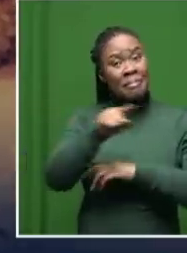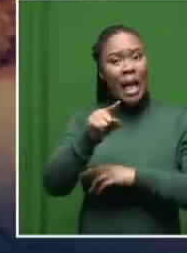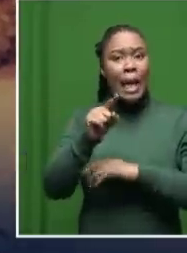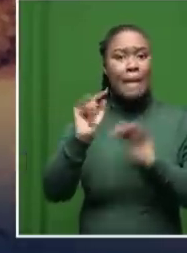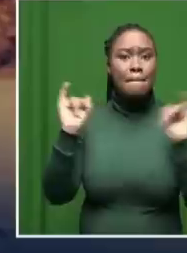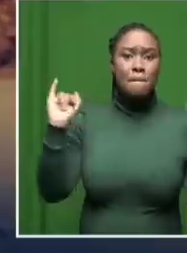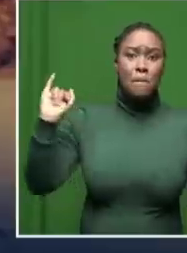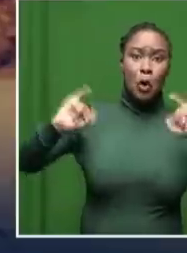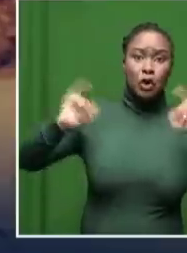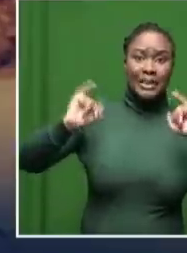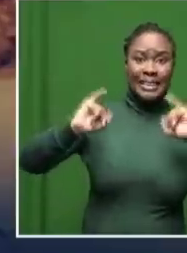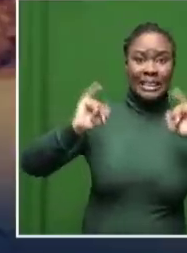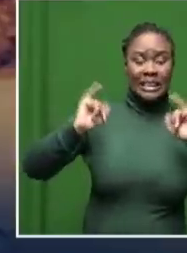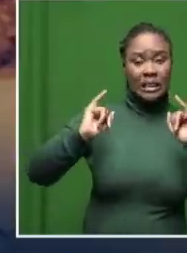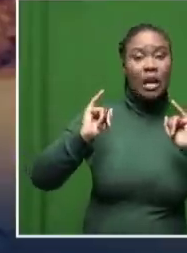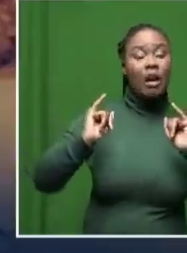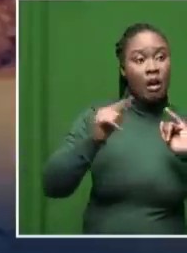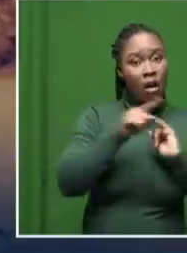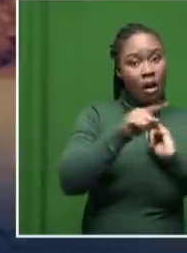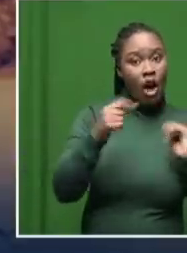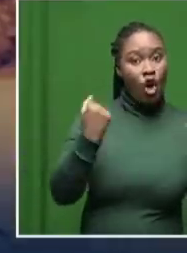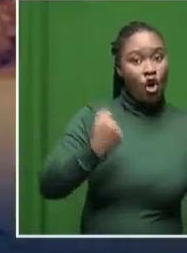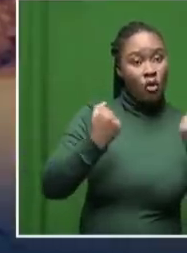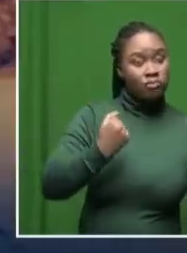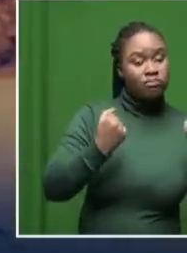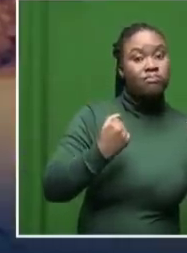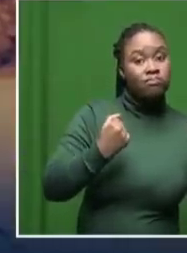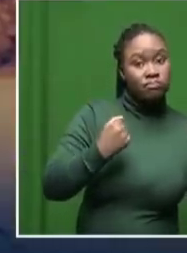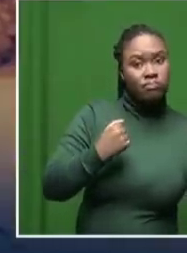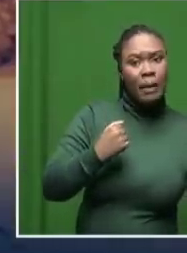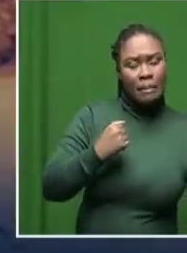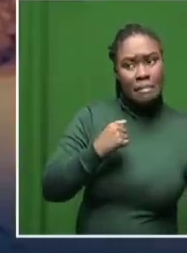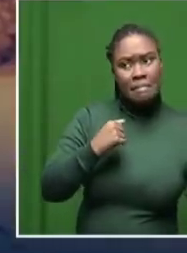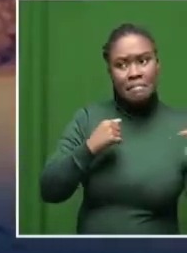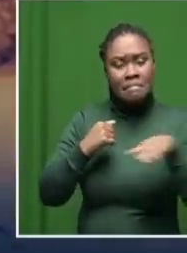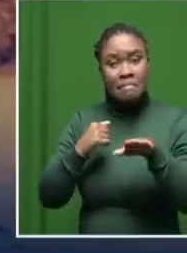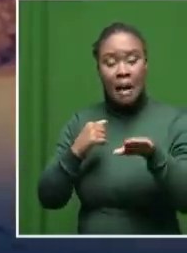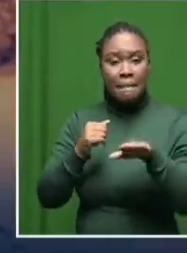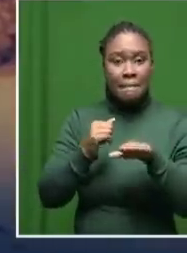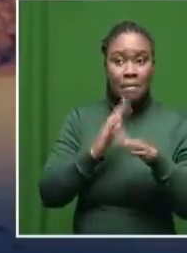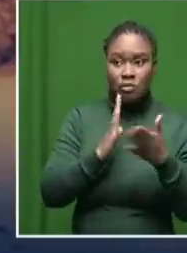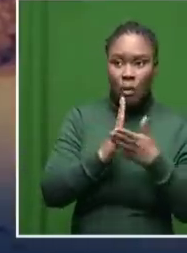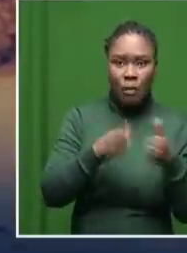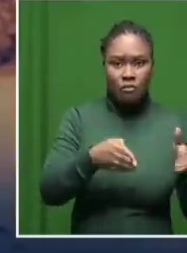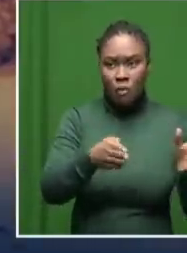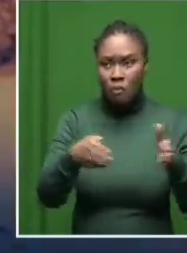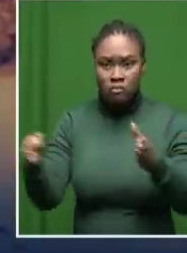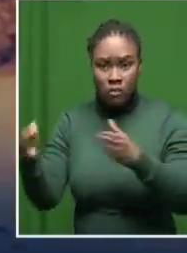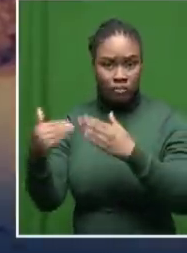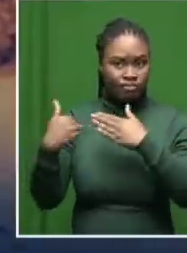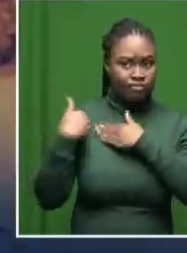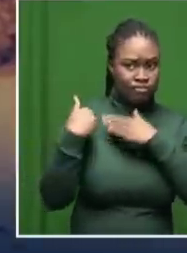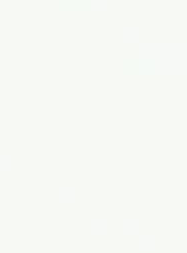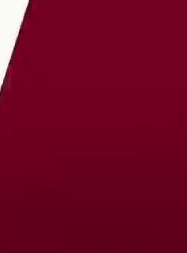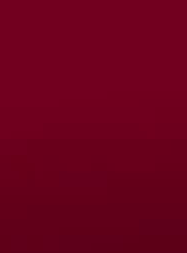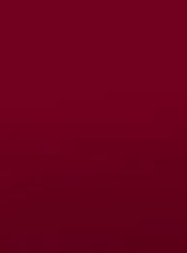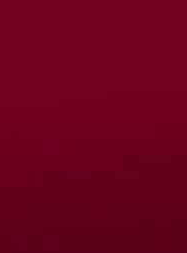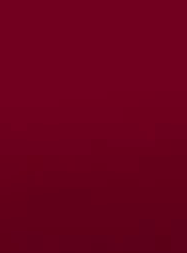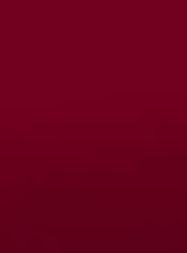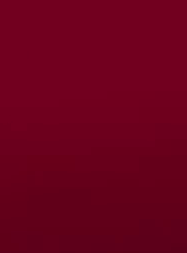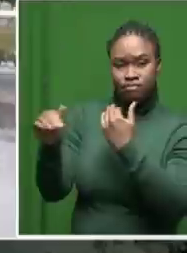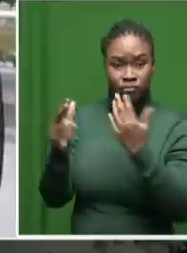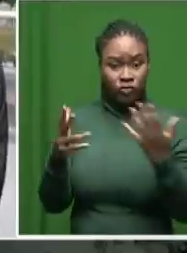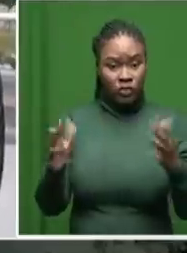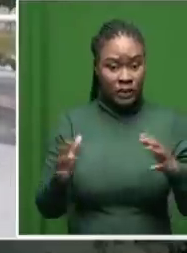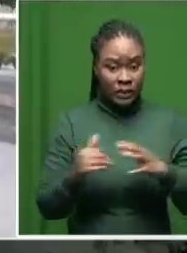direct traffic via alternative routes. We now cross to our reporter in Durban, Mlondi Radebe. Mlondi, a very good morning to you. Thank you so much for joining us. Welcome to Morning Live.